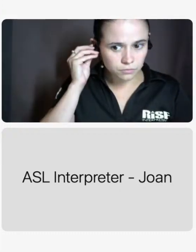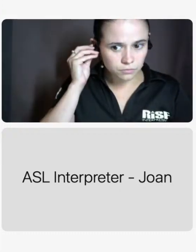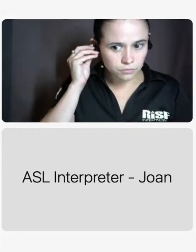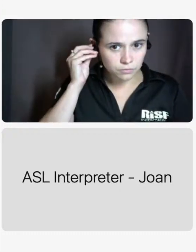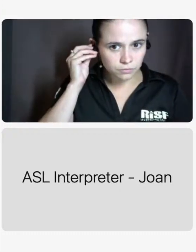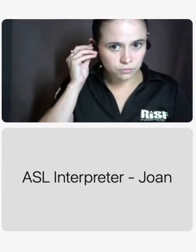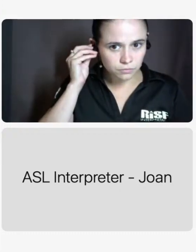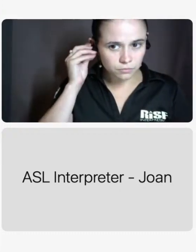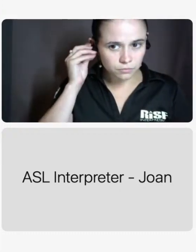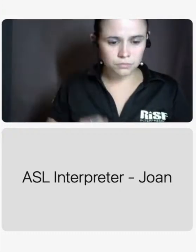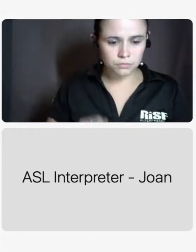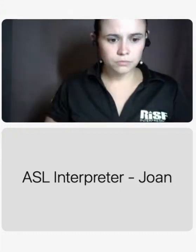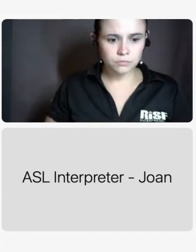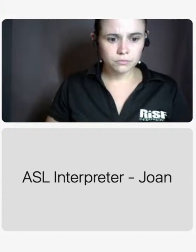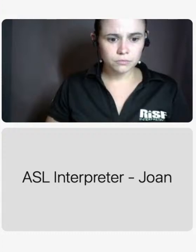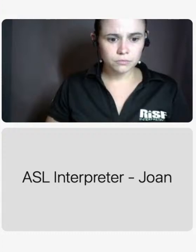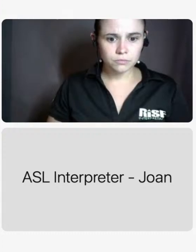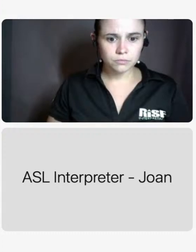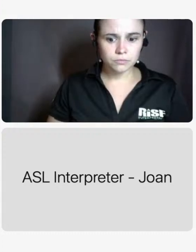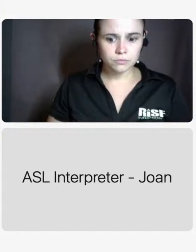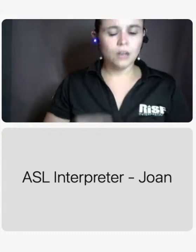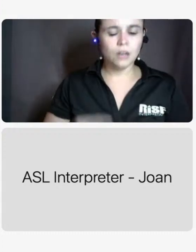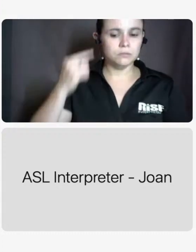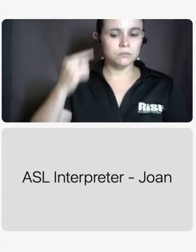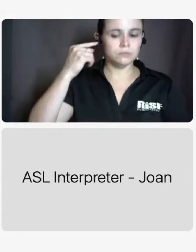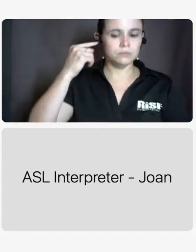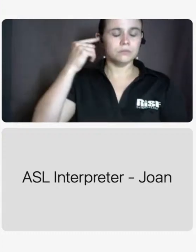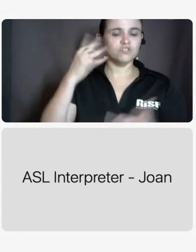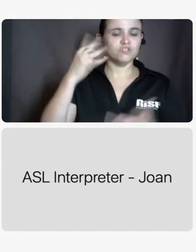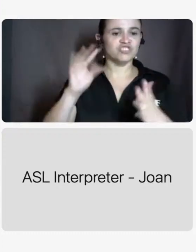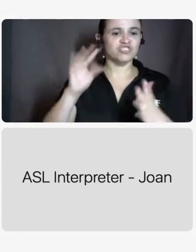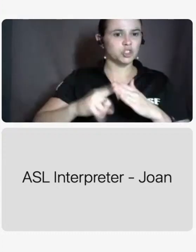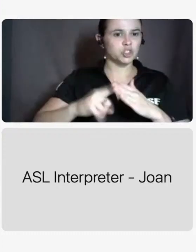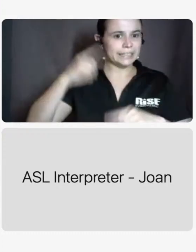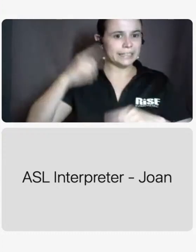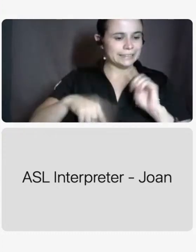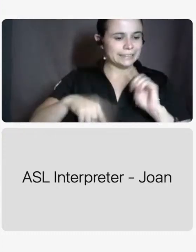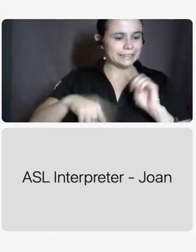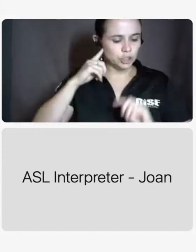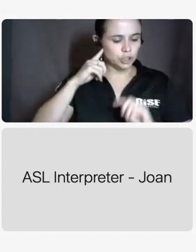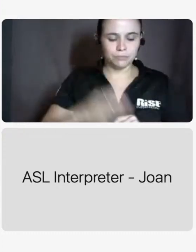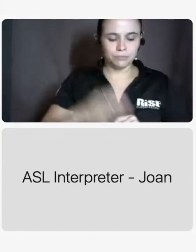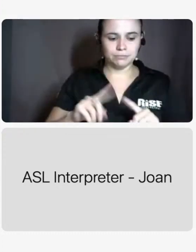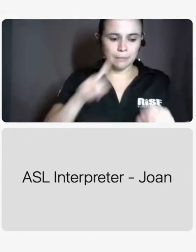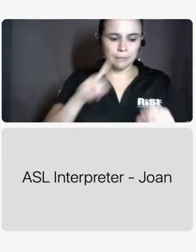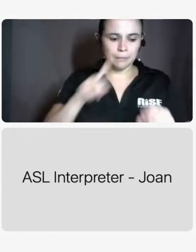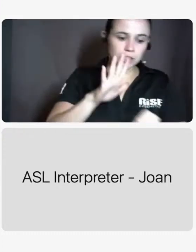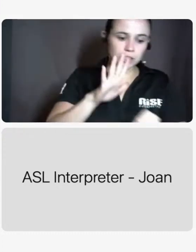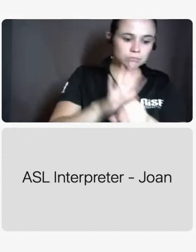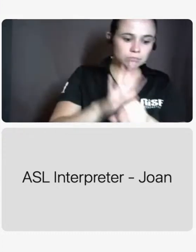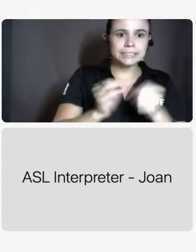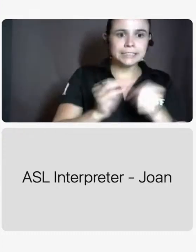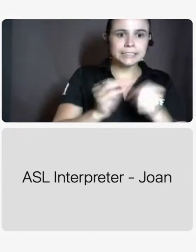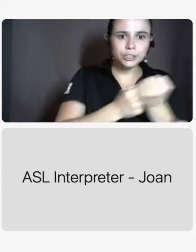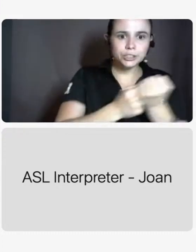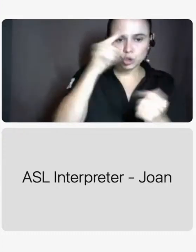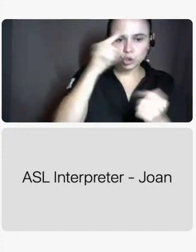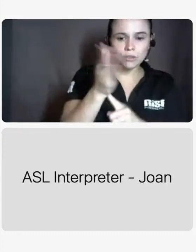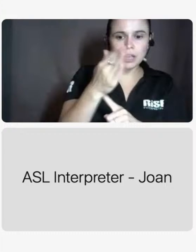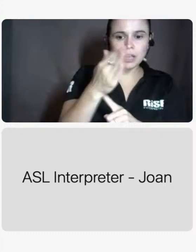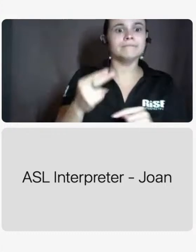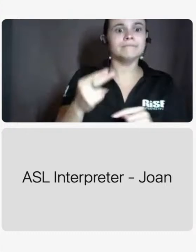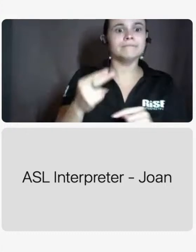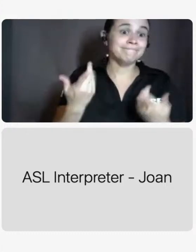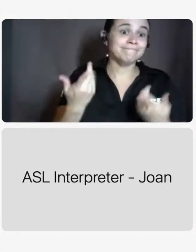Stands one nation under God, liberty and justice for all. Thank you. That's